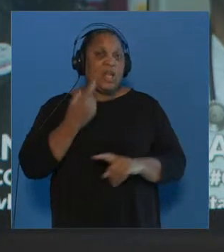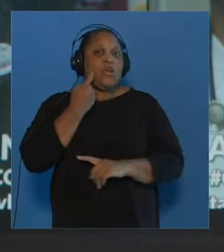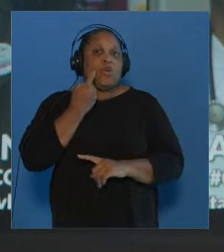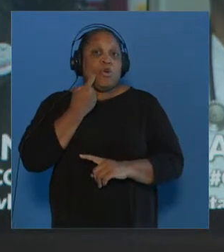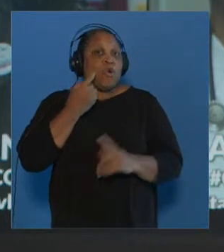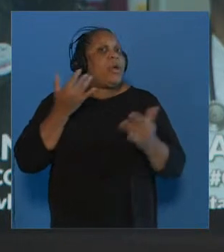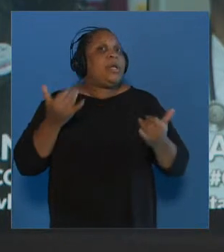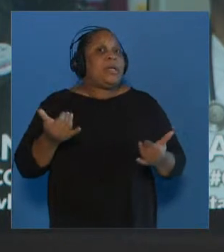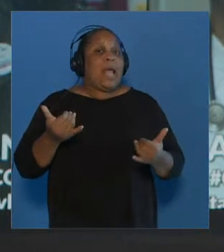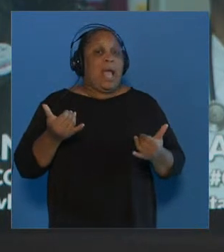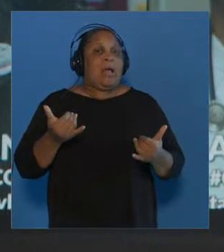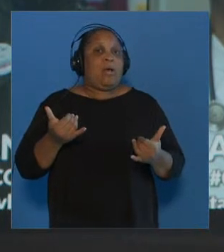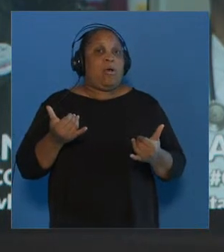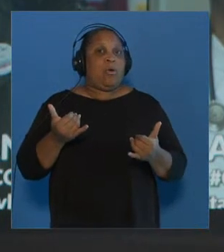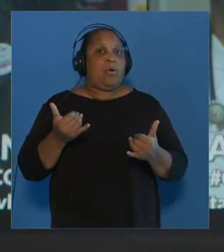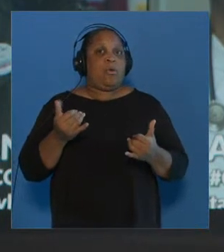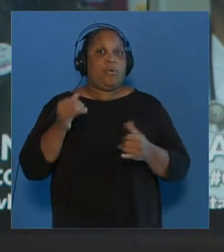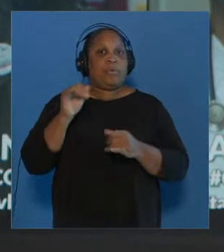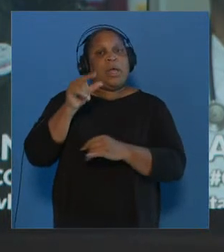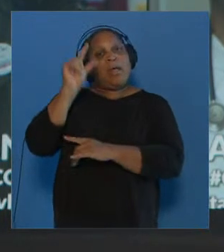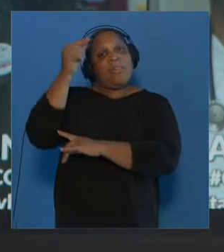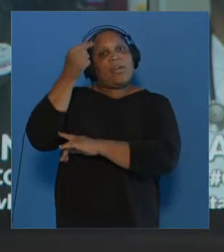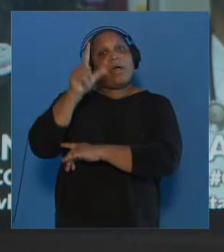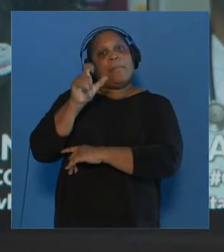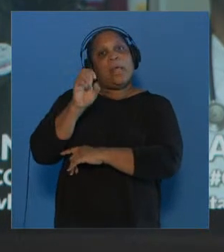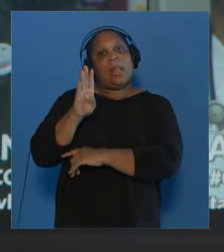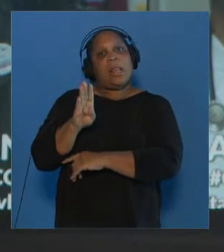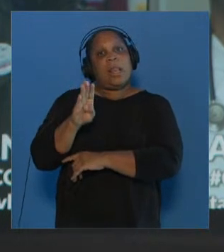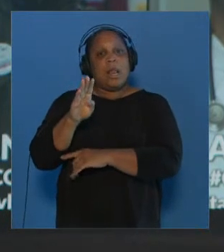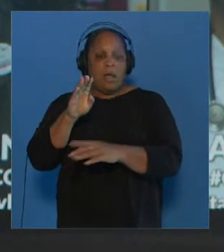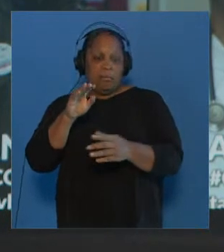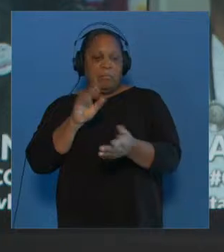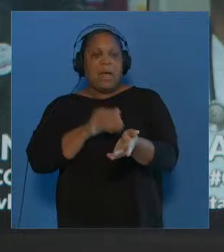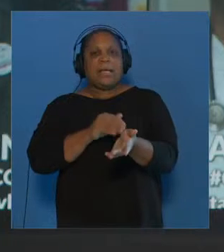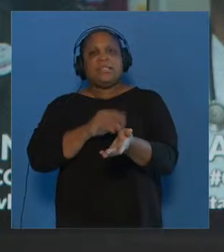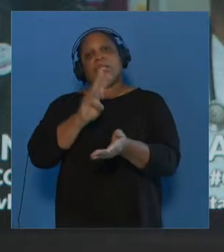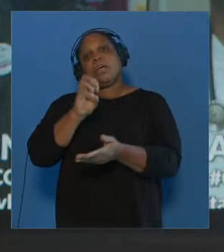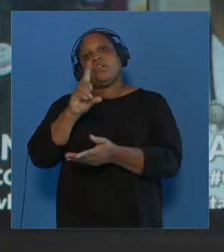that is being done at the government led by Dr. Karika Wilder and her team,